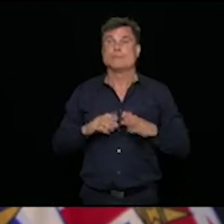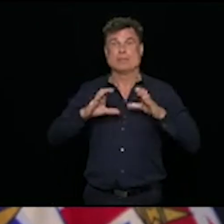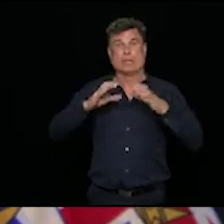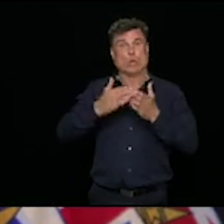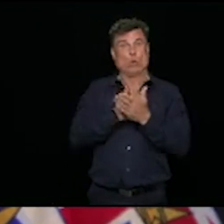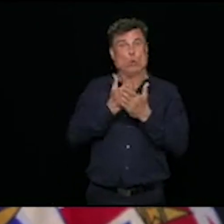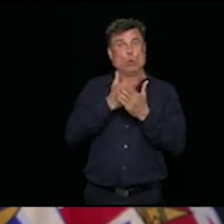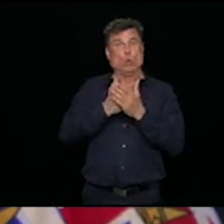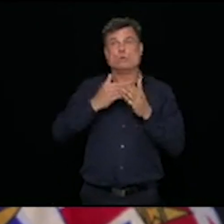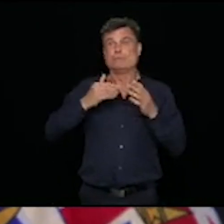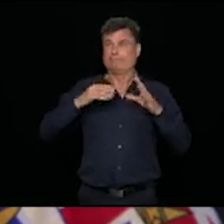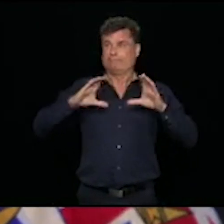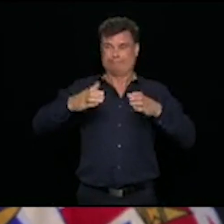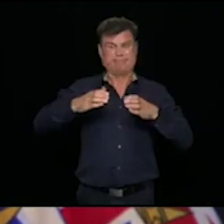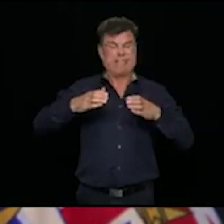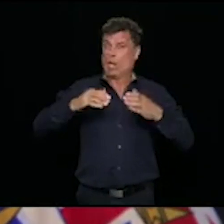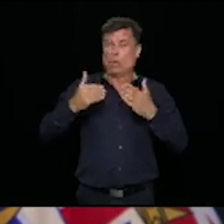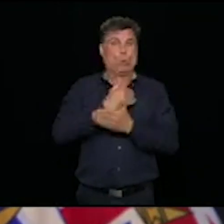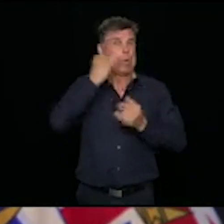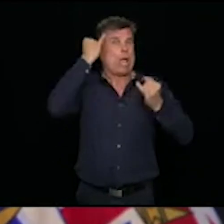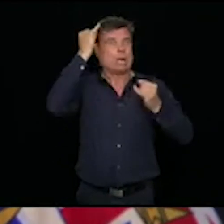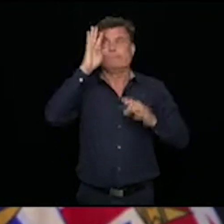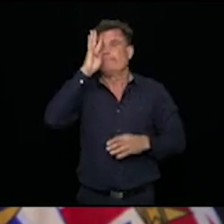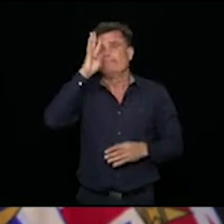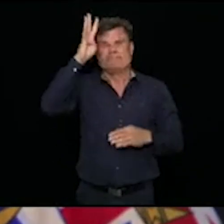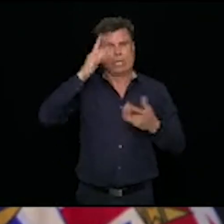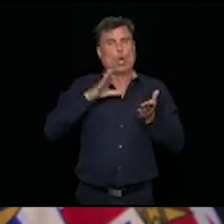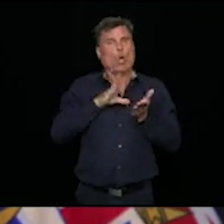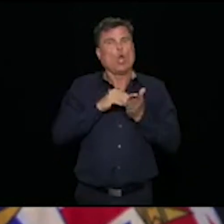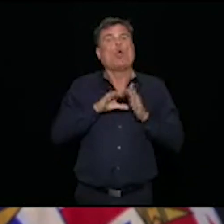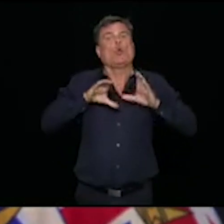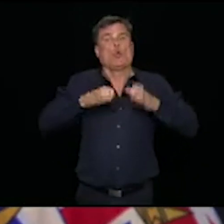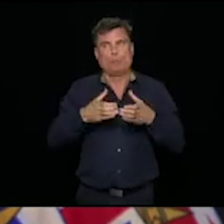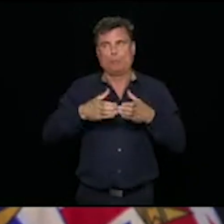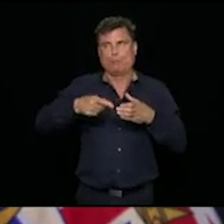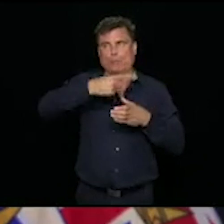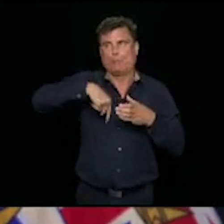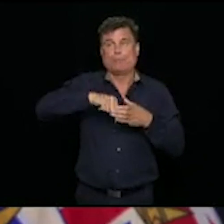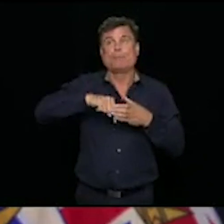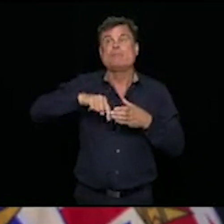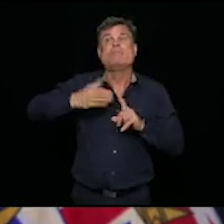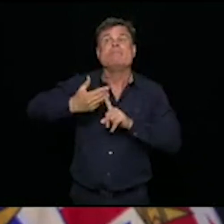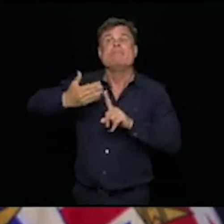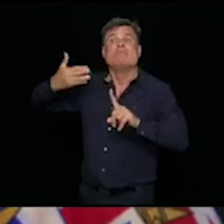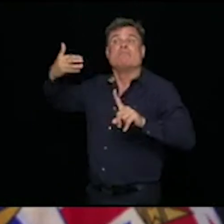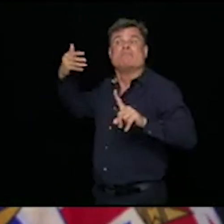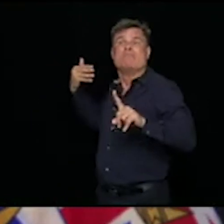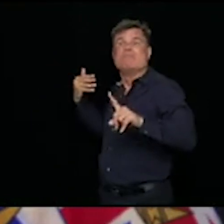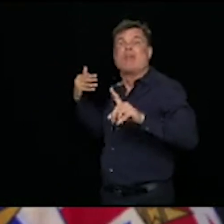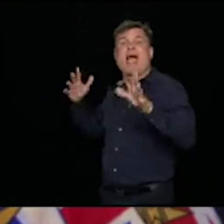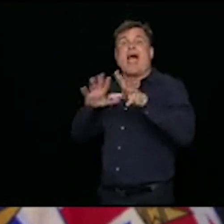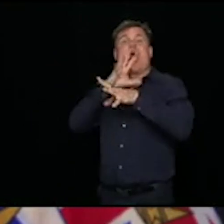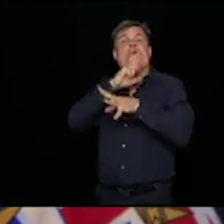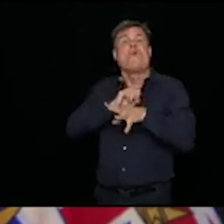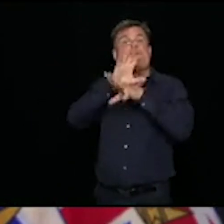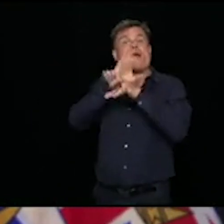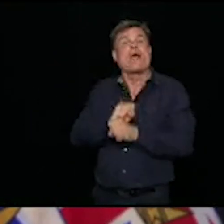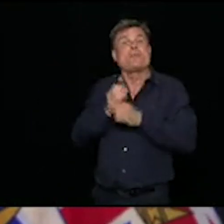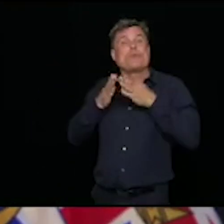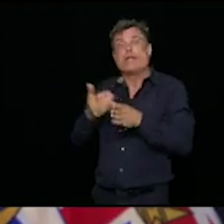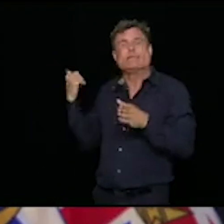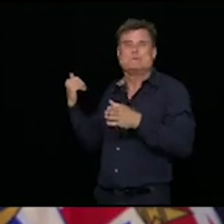to conceptualize this, we really have to kind of have, erase everything from the chalkboard and start